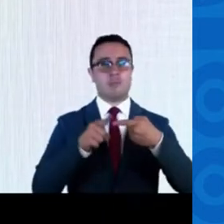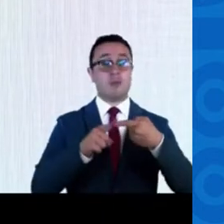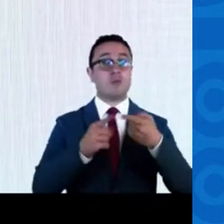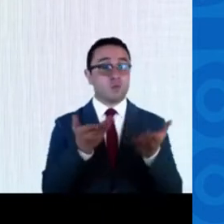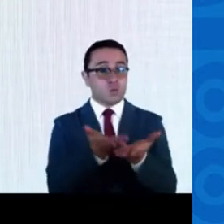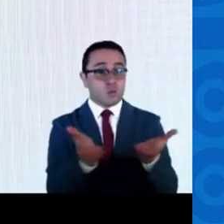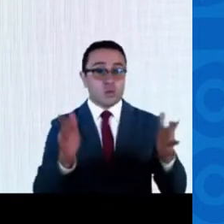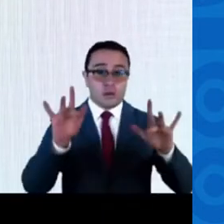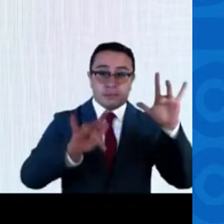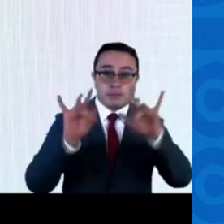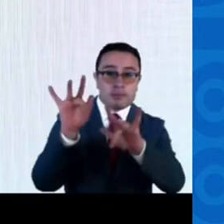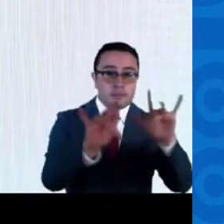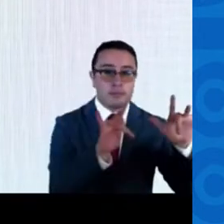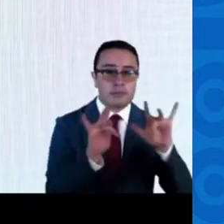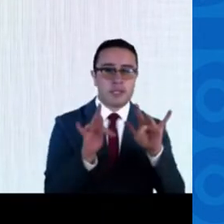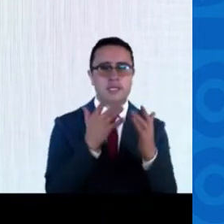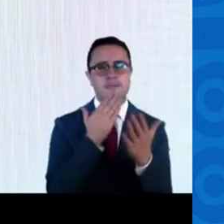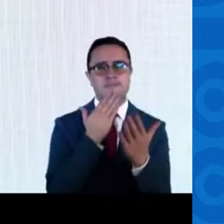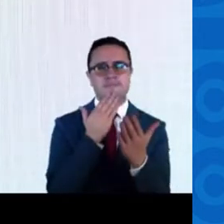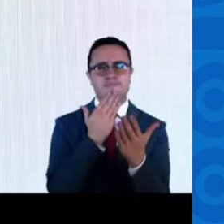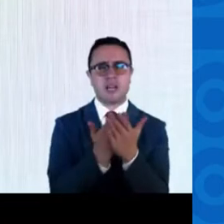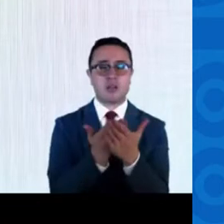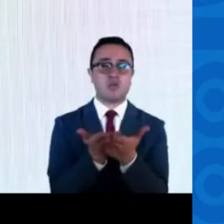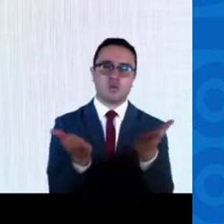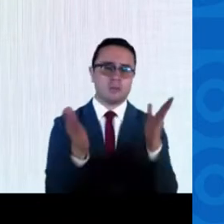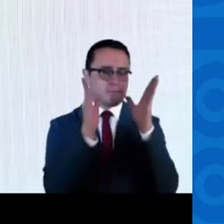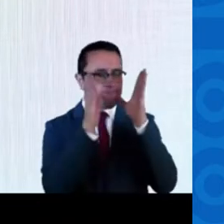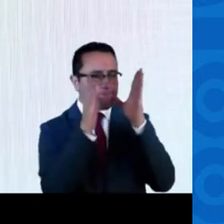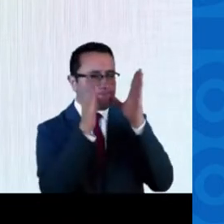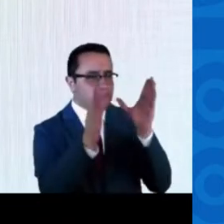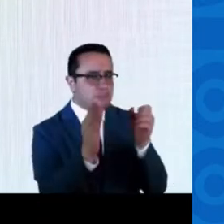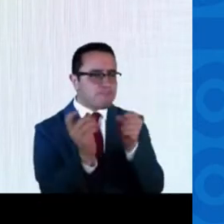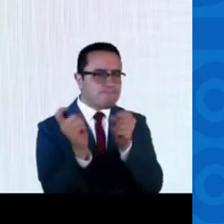So that's how today we wish to thank you for being here.